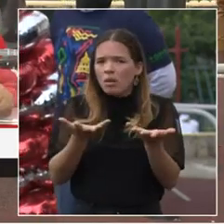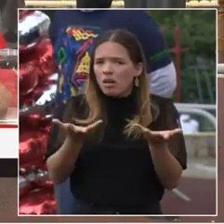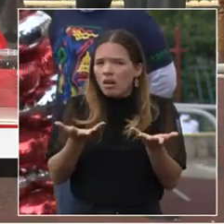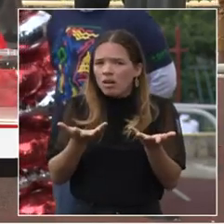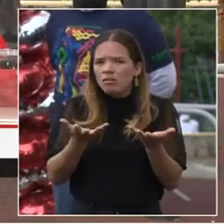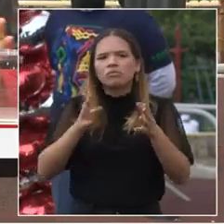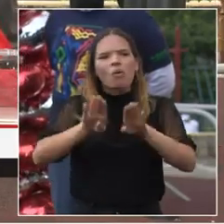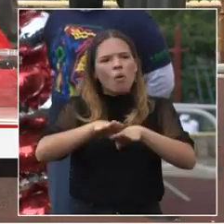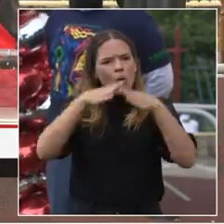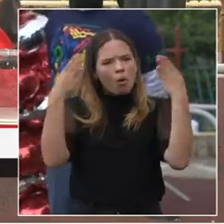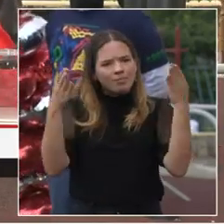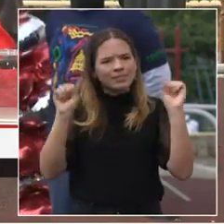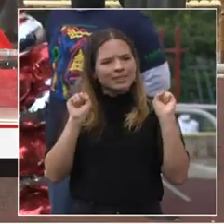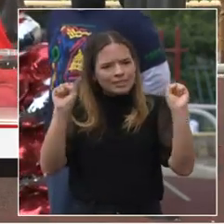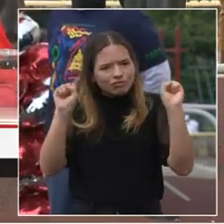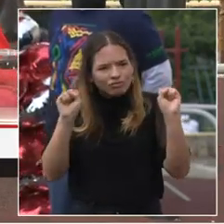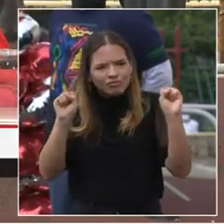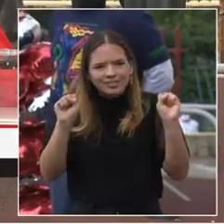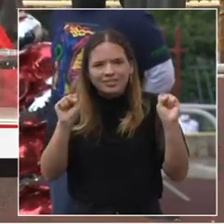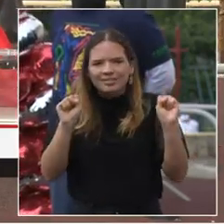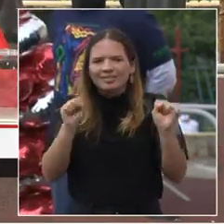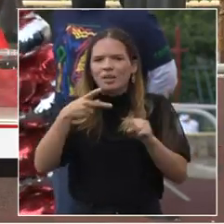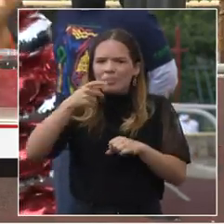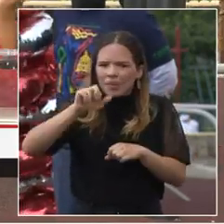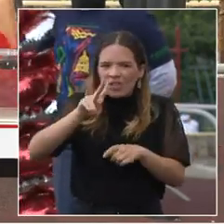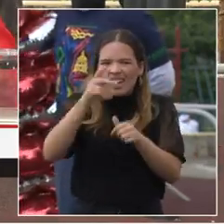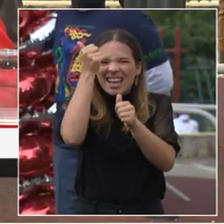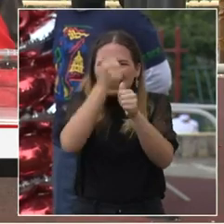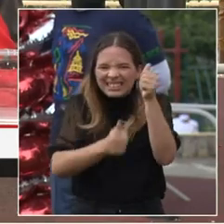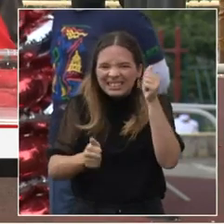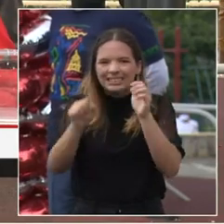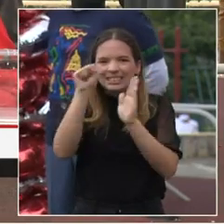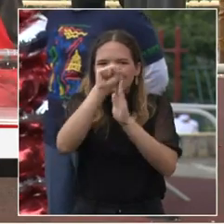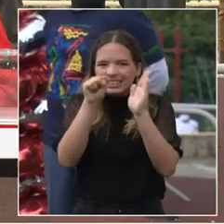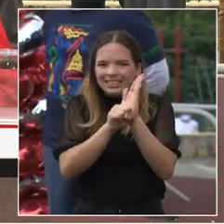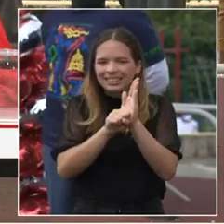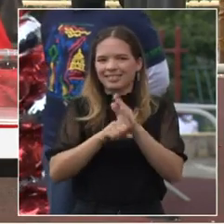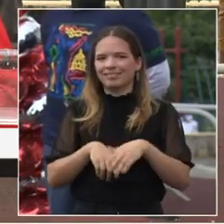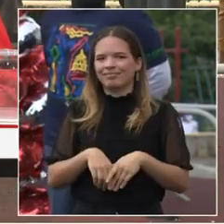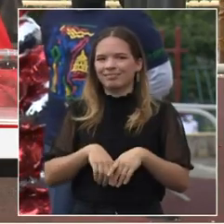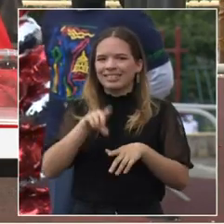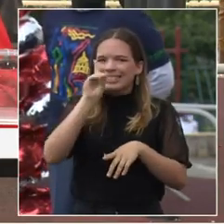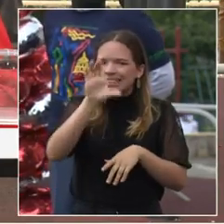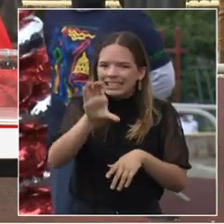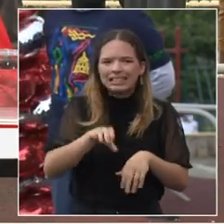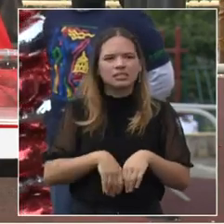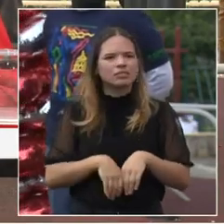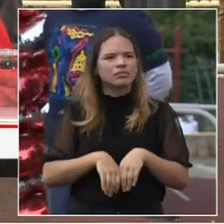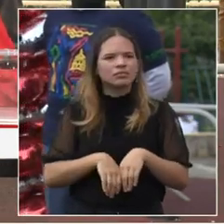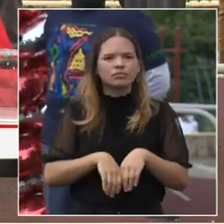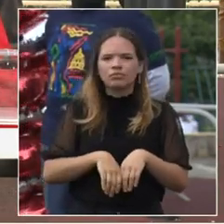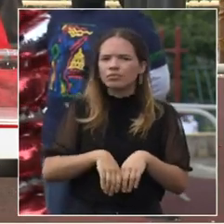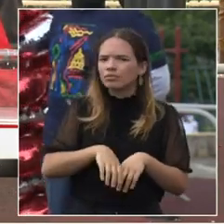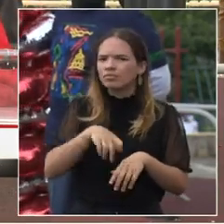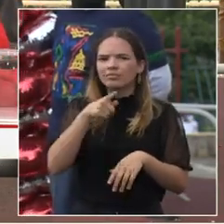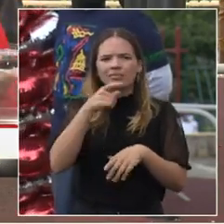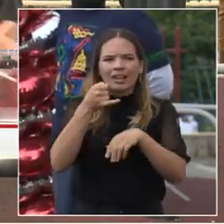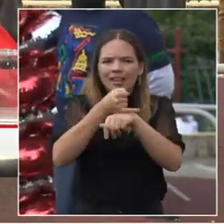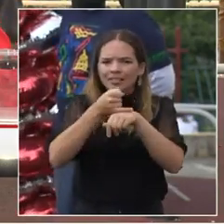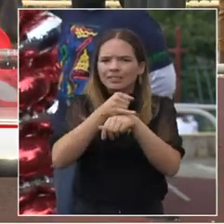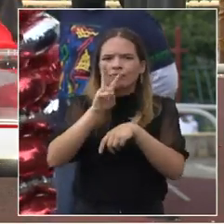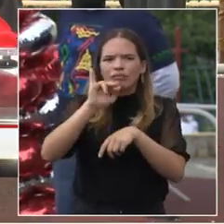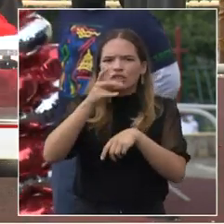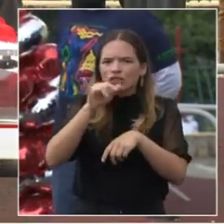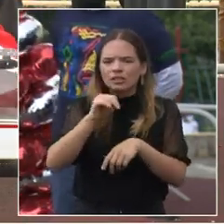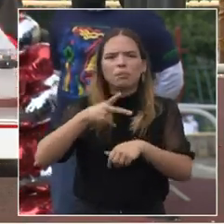park in every state across the country, the District of Columbia and the Virgin Islands and Puerto Rico. And so